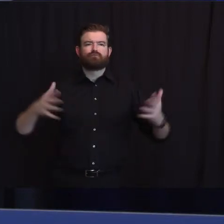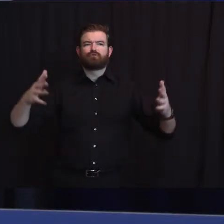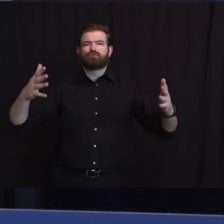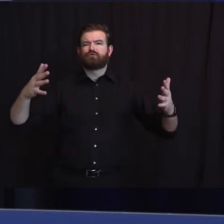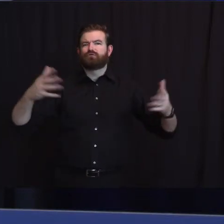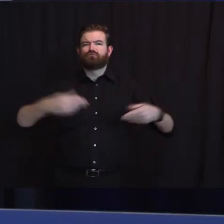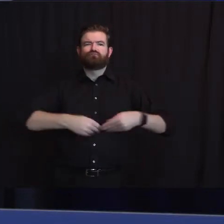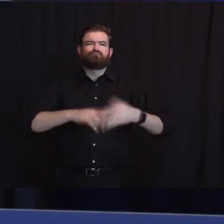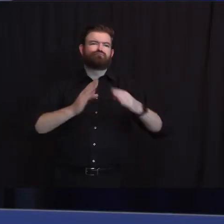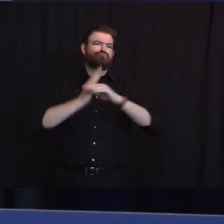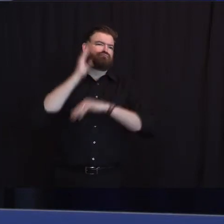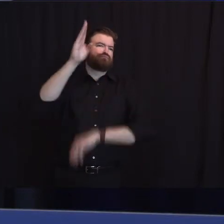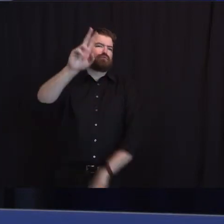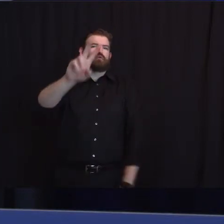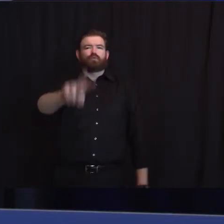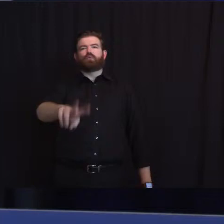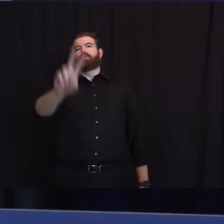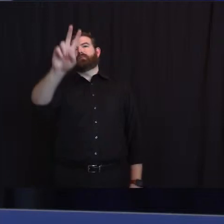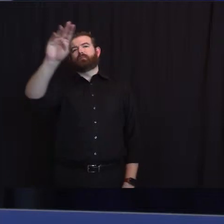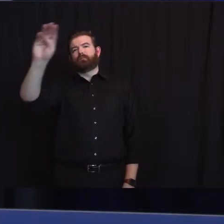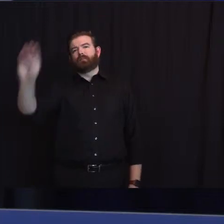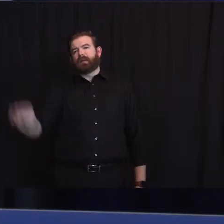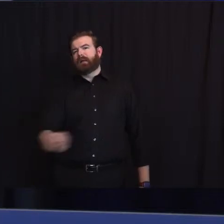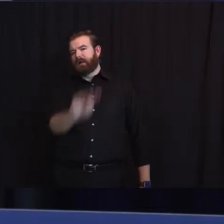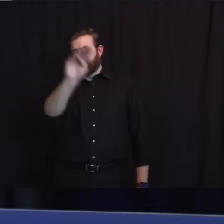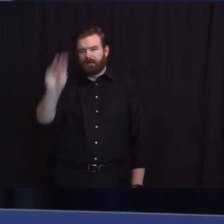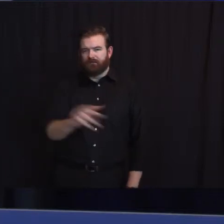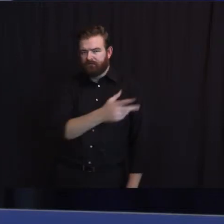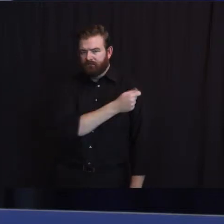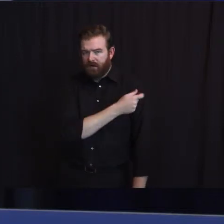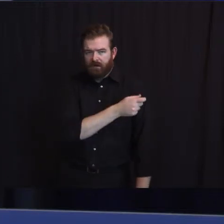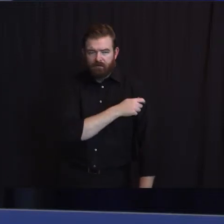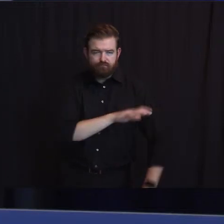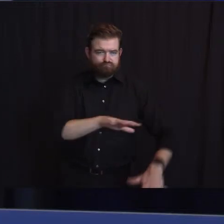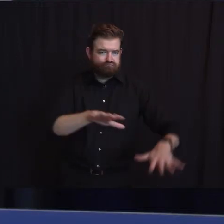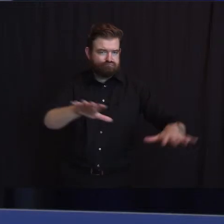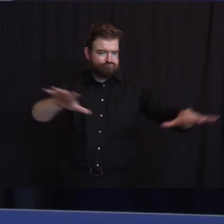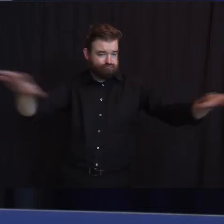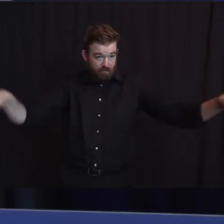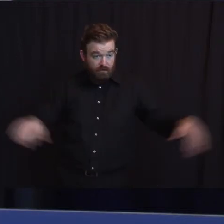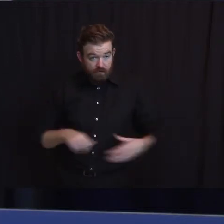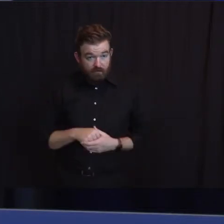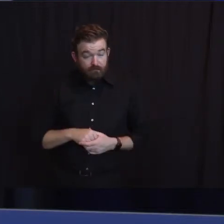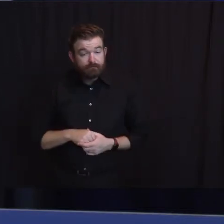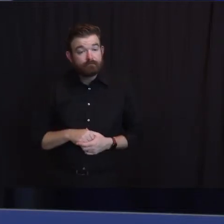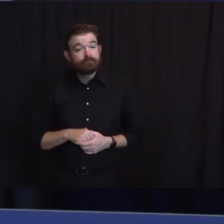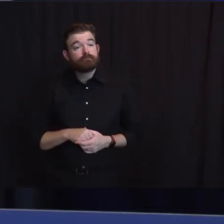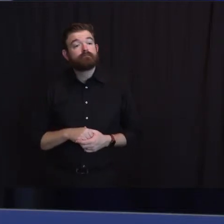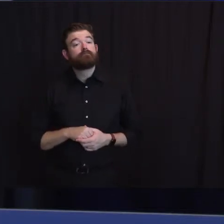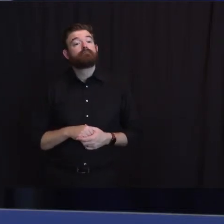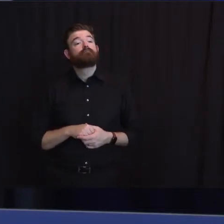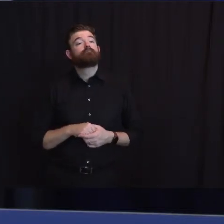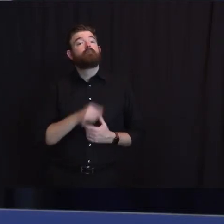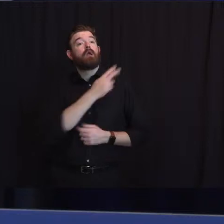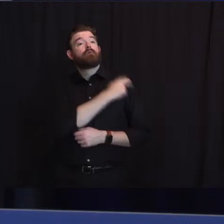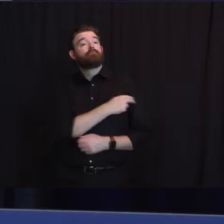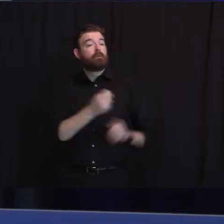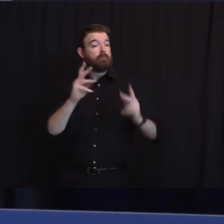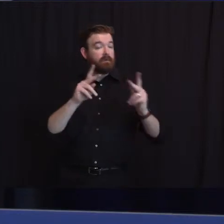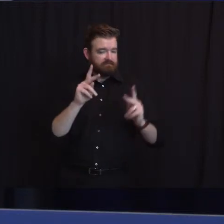doses. On to my daily report. As the Governor shared, our hospitals are reporting